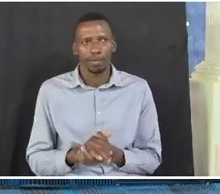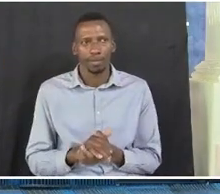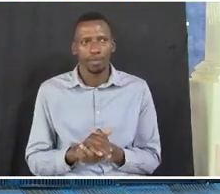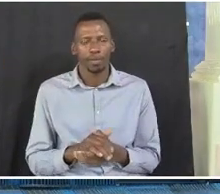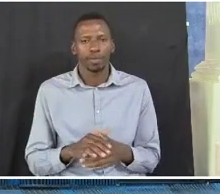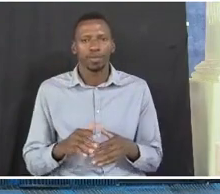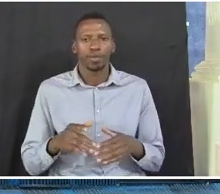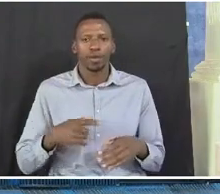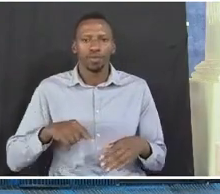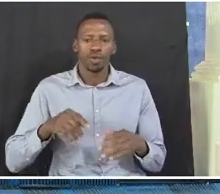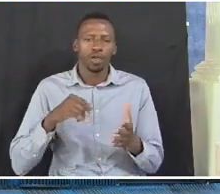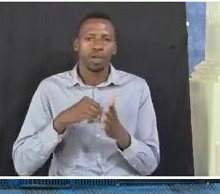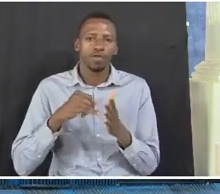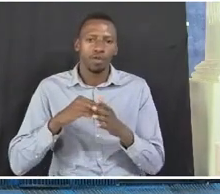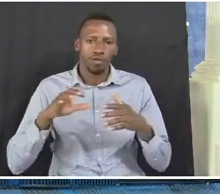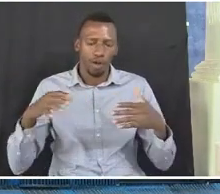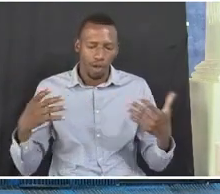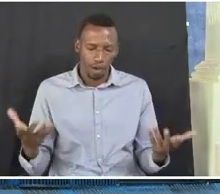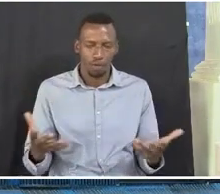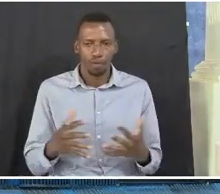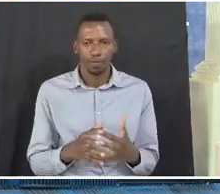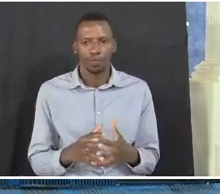we involved?